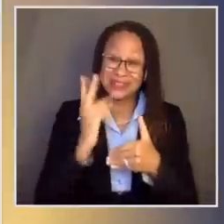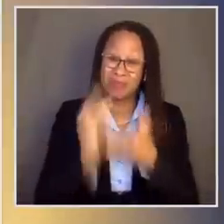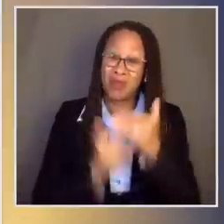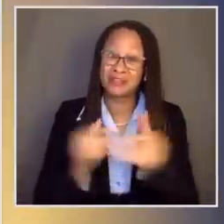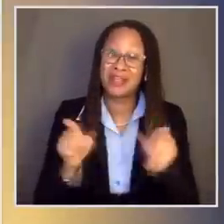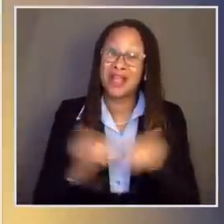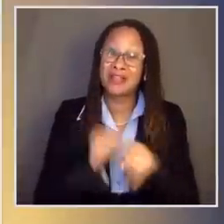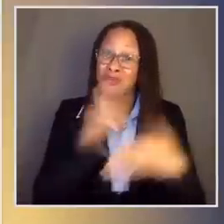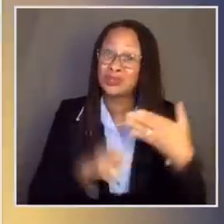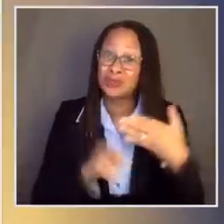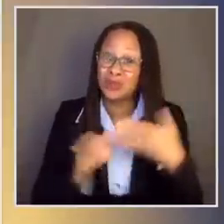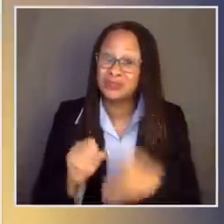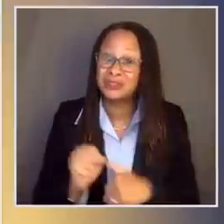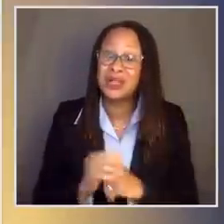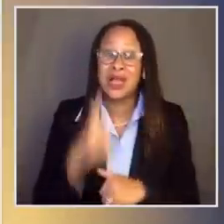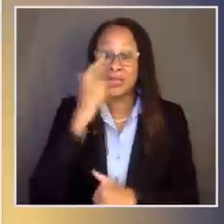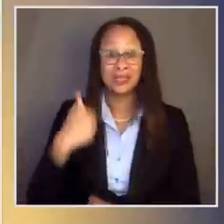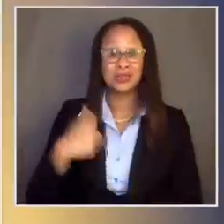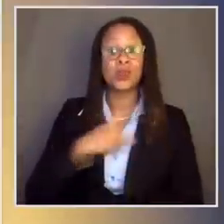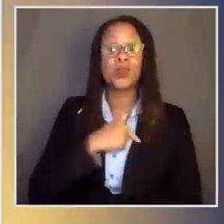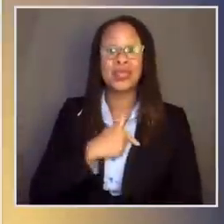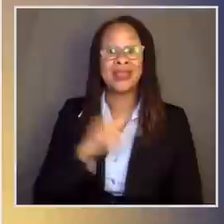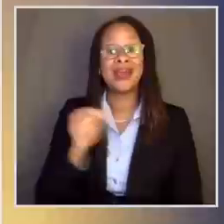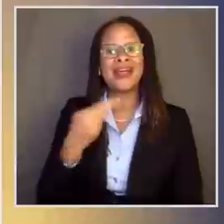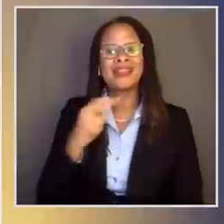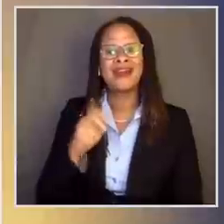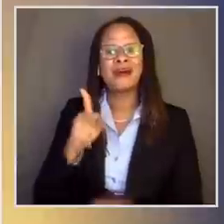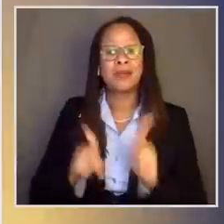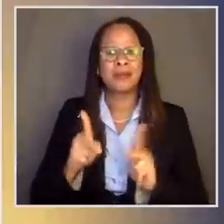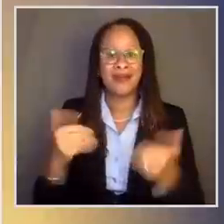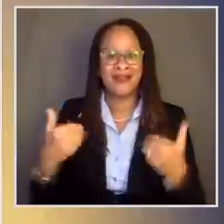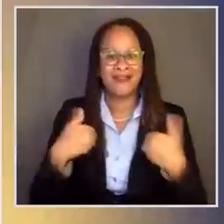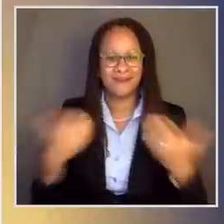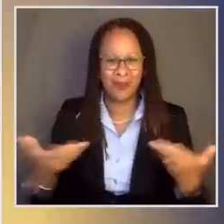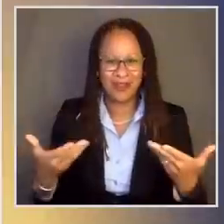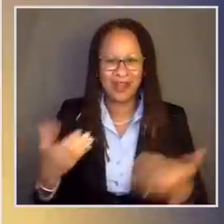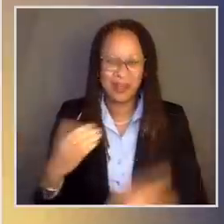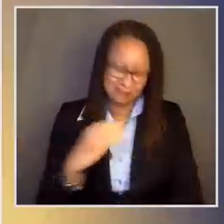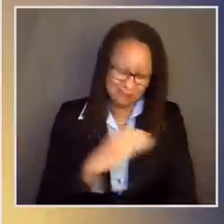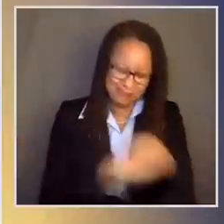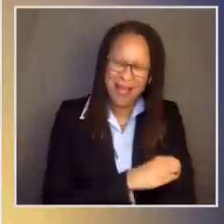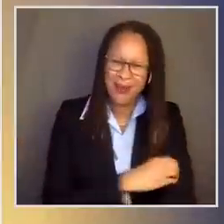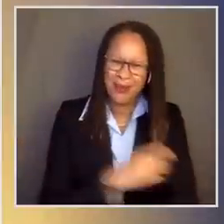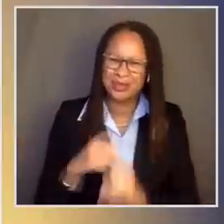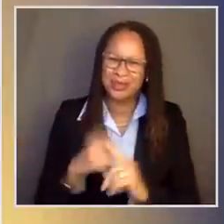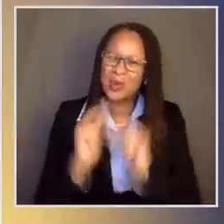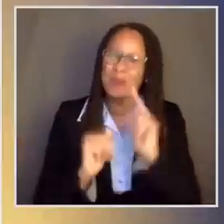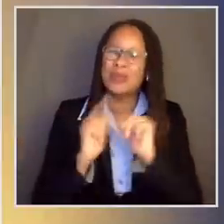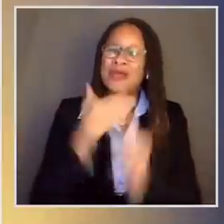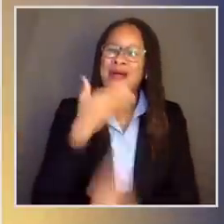because we, the people, have the power to build a better future.